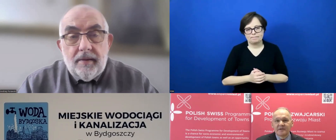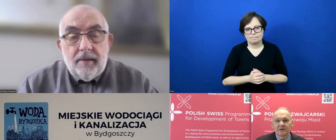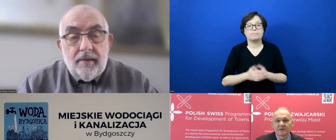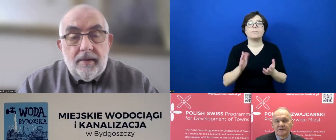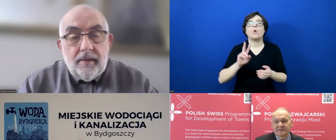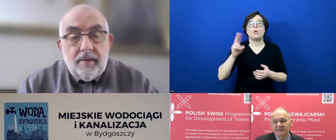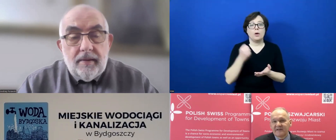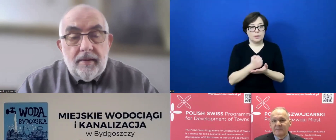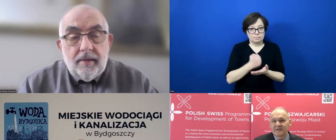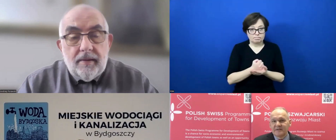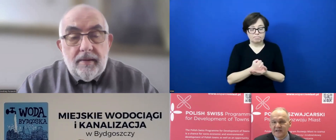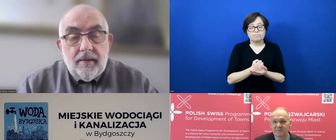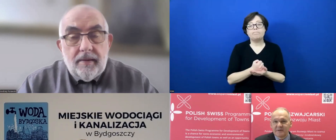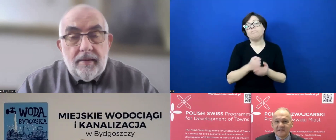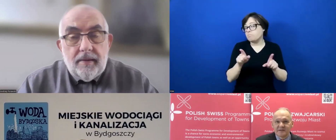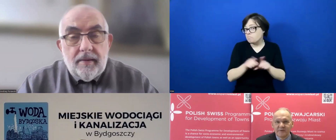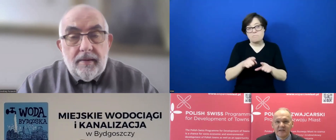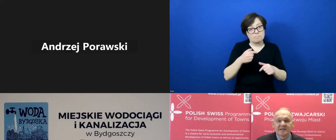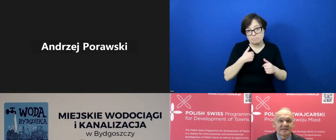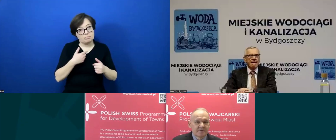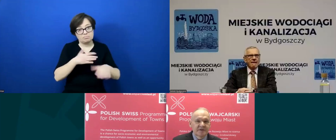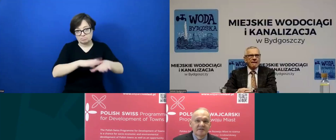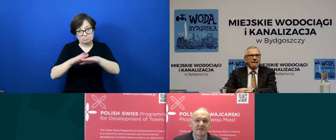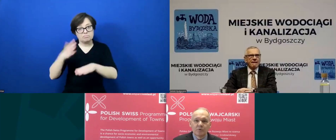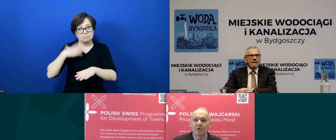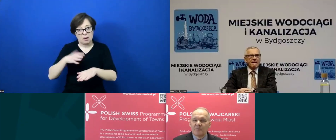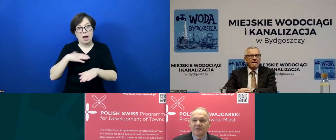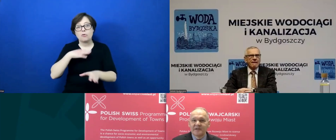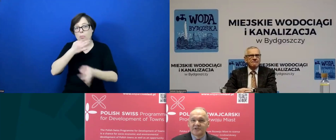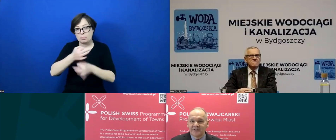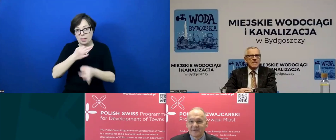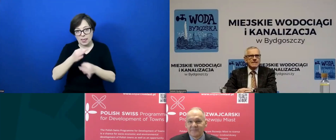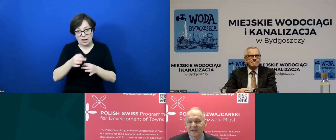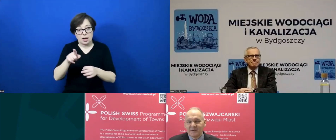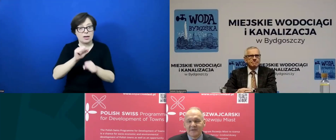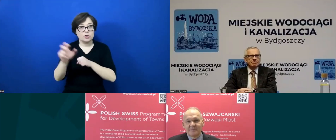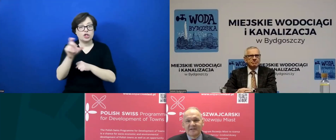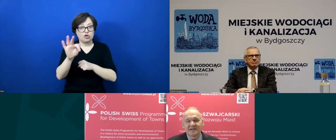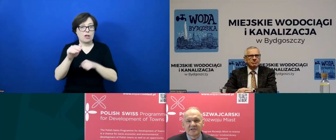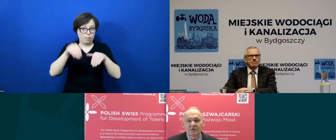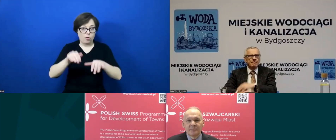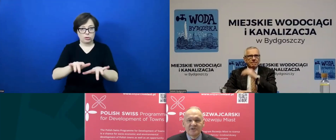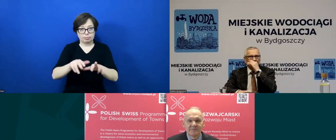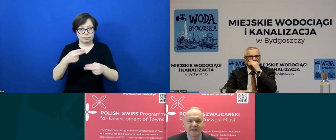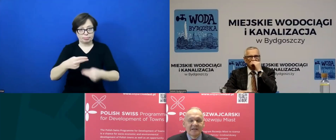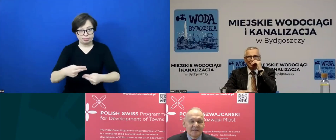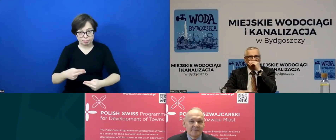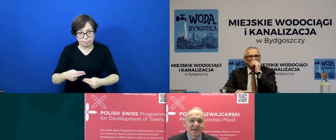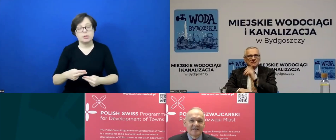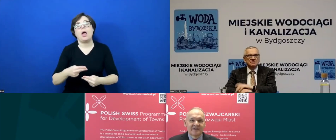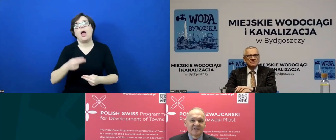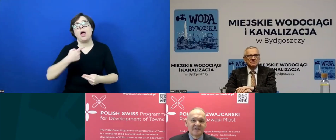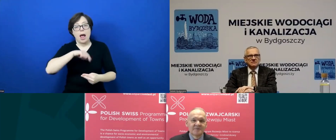And the second matter, please feel free to ask questions to our panelists. The chat is on. We will